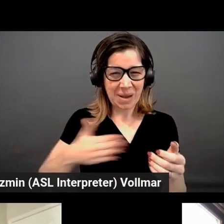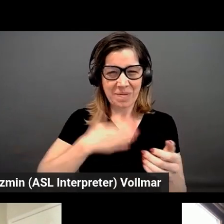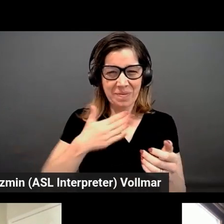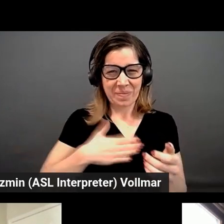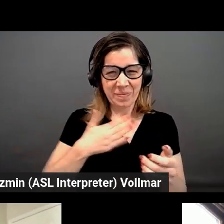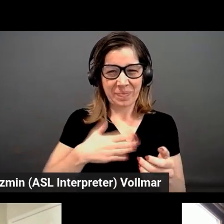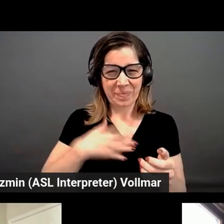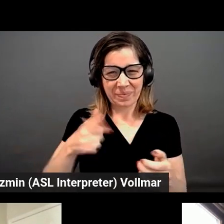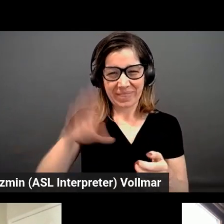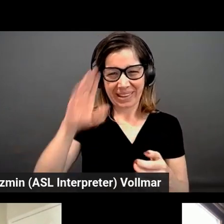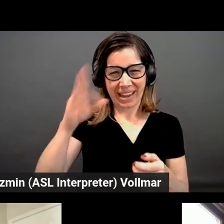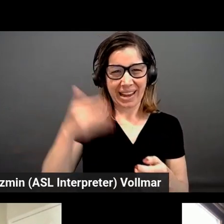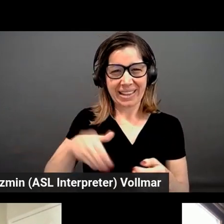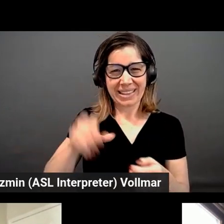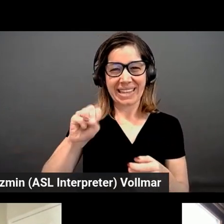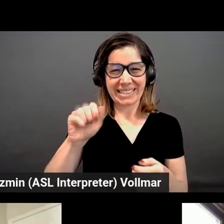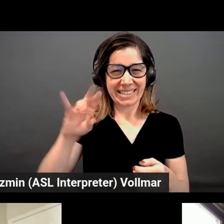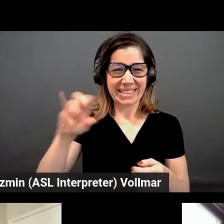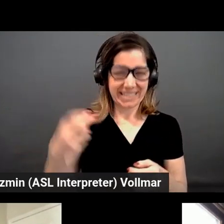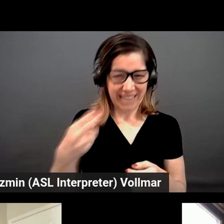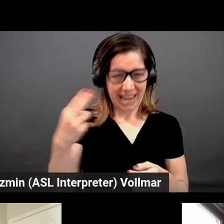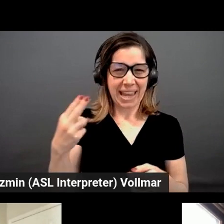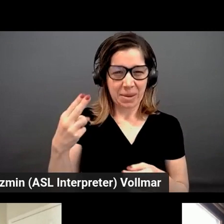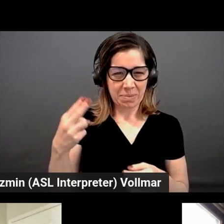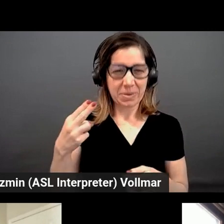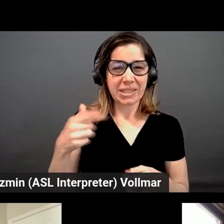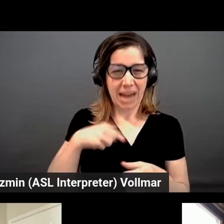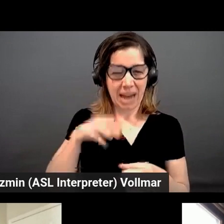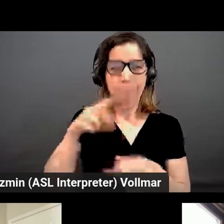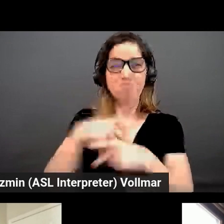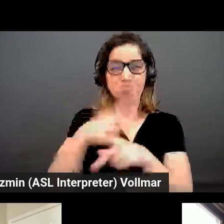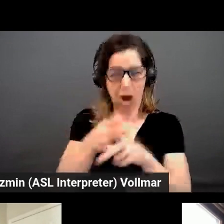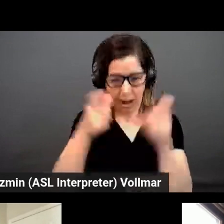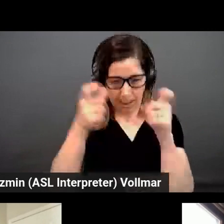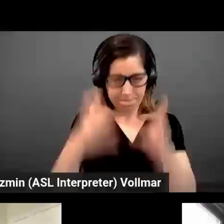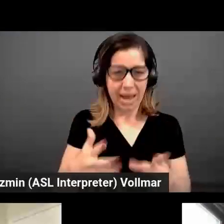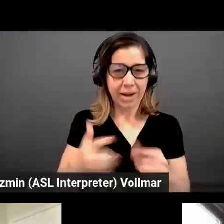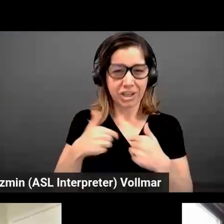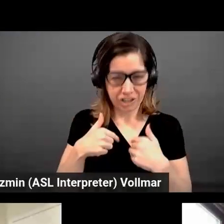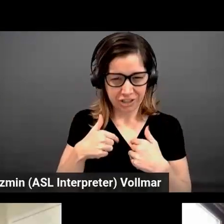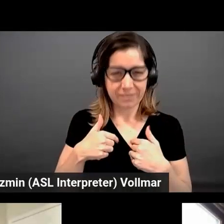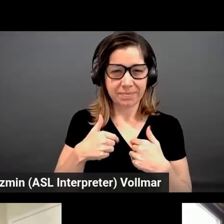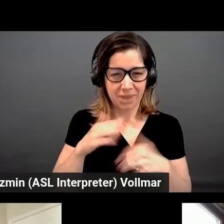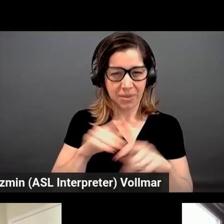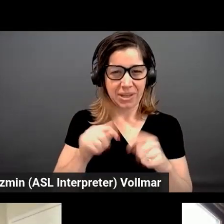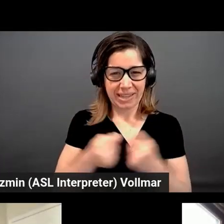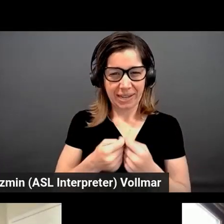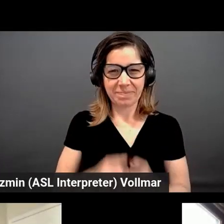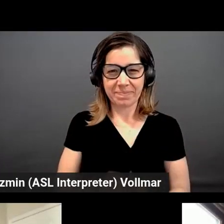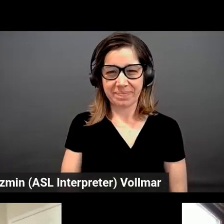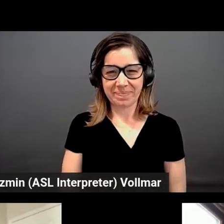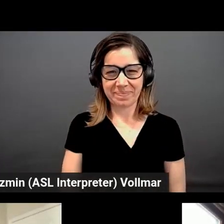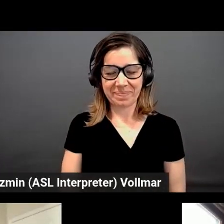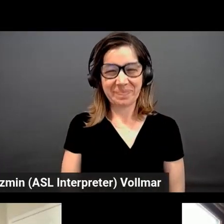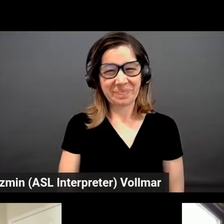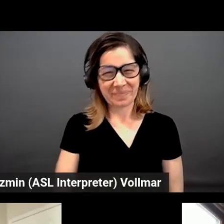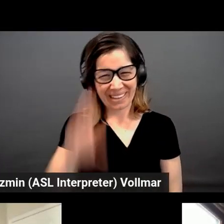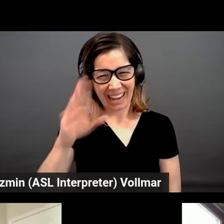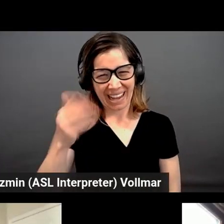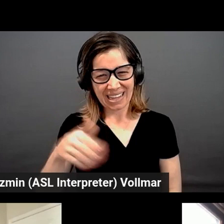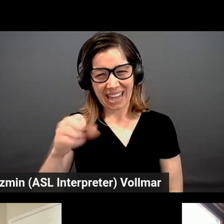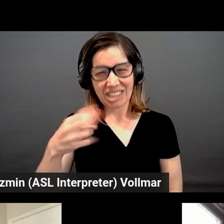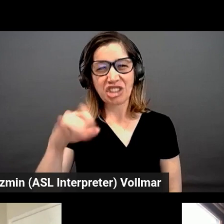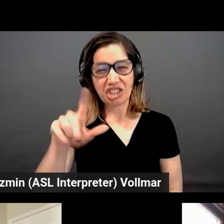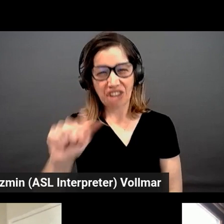Hi, this is Sailesh Mahapatra. I'm a product manager on the AWS Clean Rooms team. And I'm Shyla